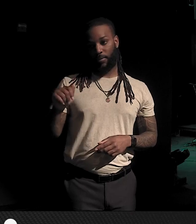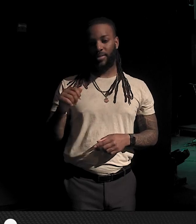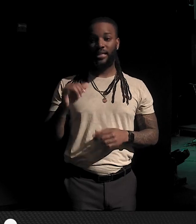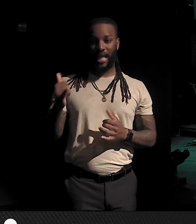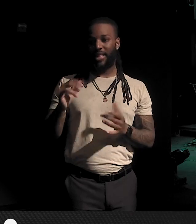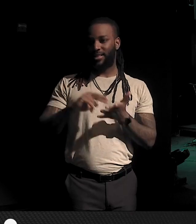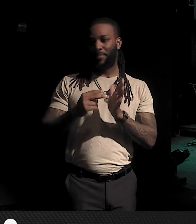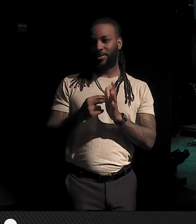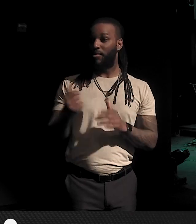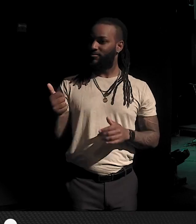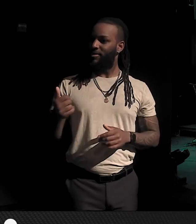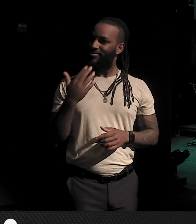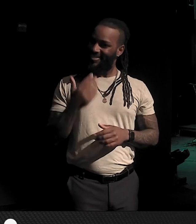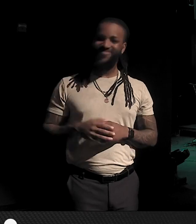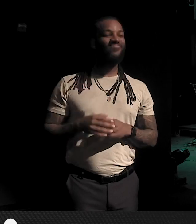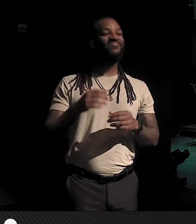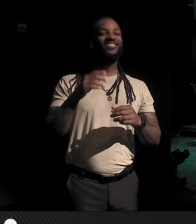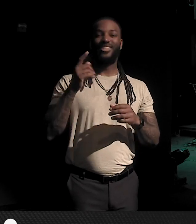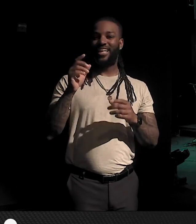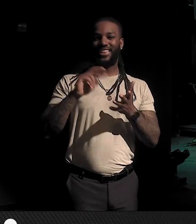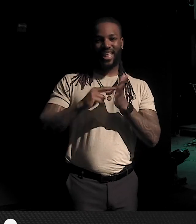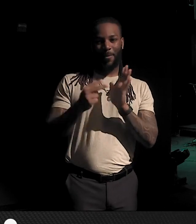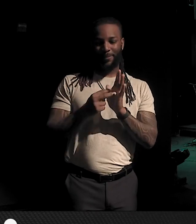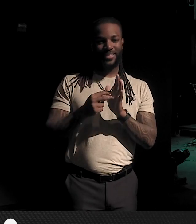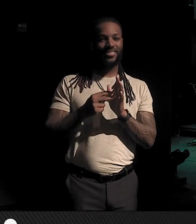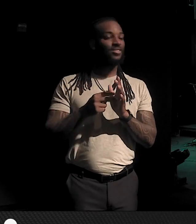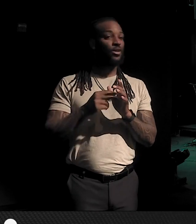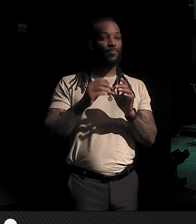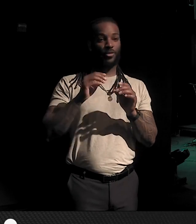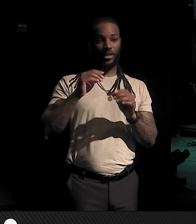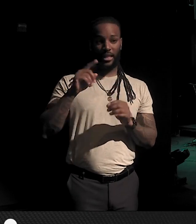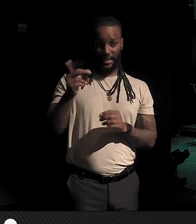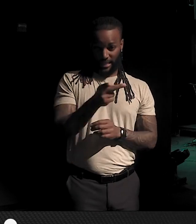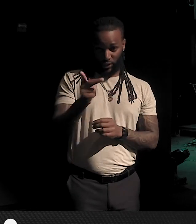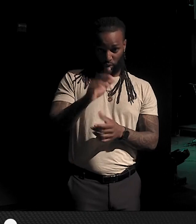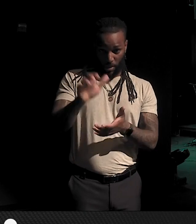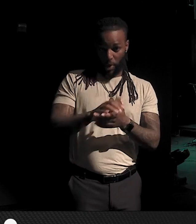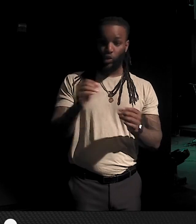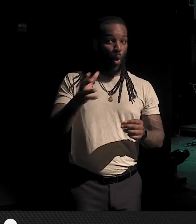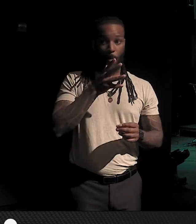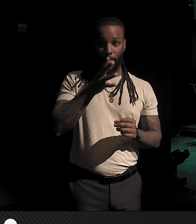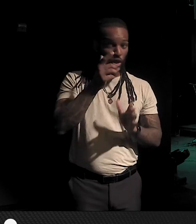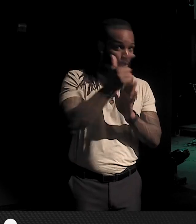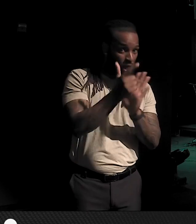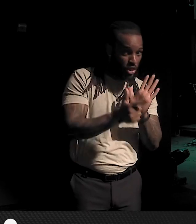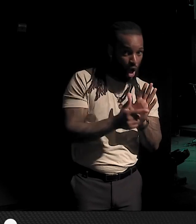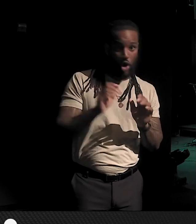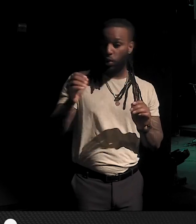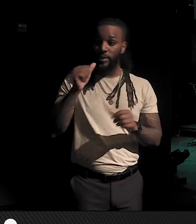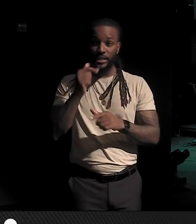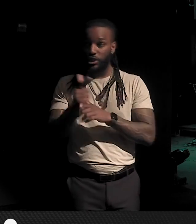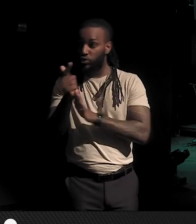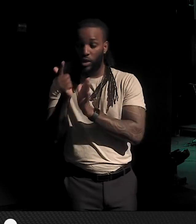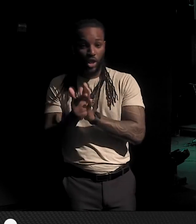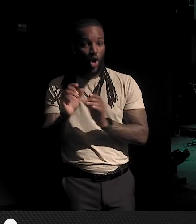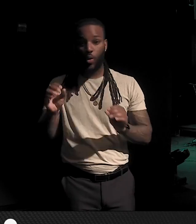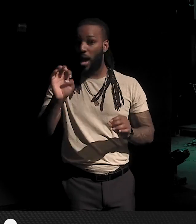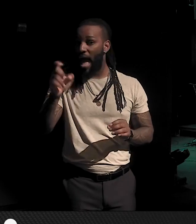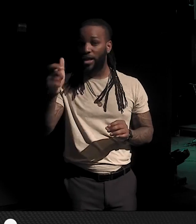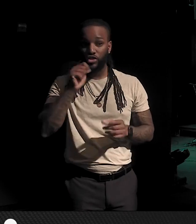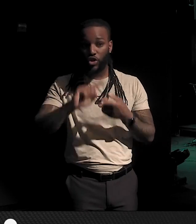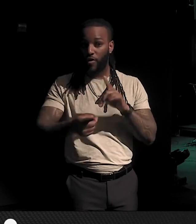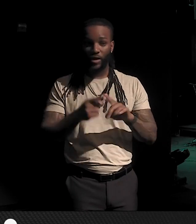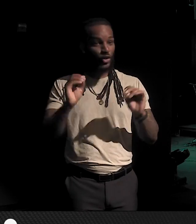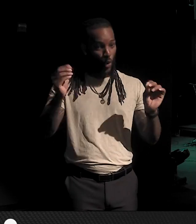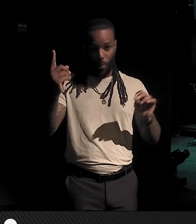in this marriage, it symbolizes nobody in this marriage except for the groom and the bride. Like no mother-in-law in this marriage, no little sister, no ex-girlfriend, like nobody is